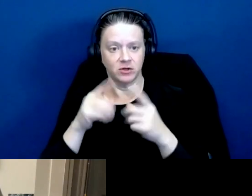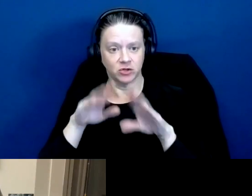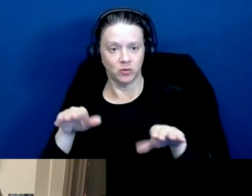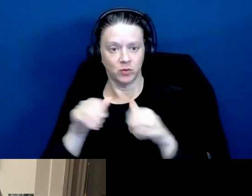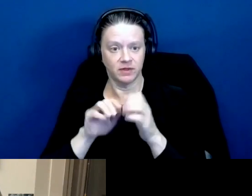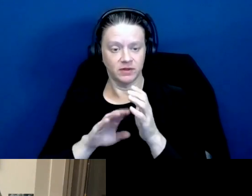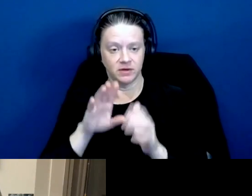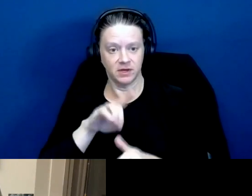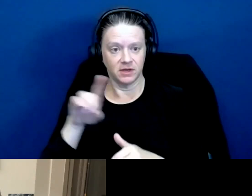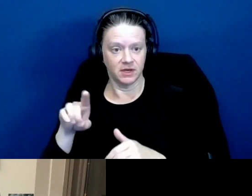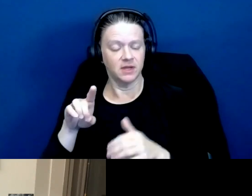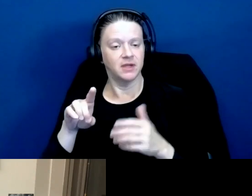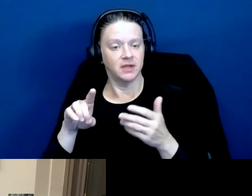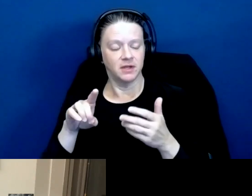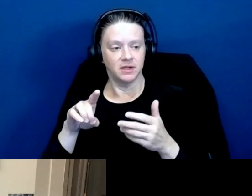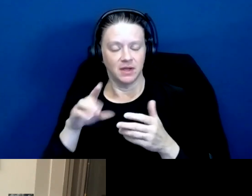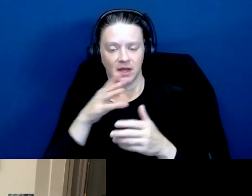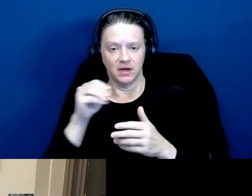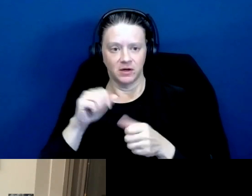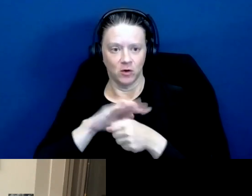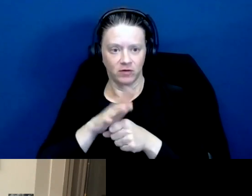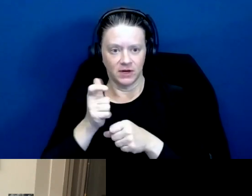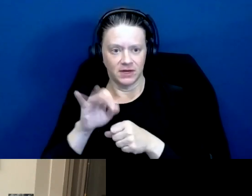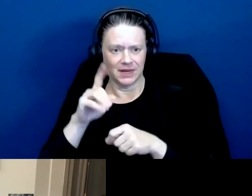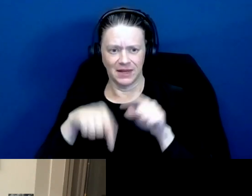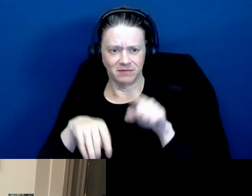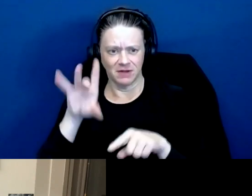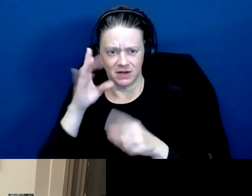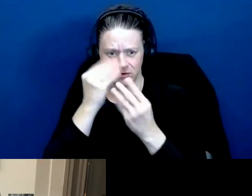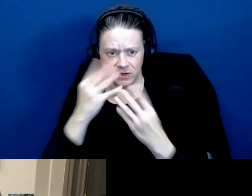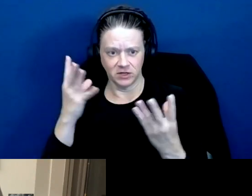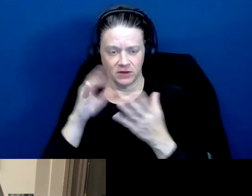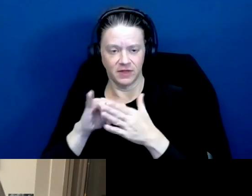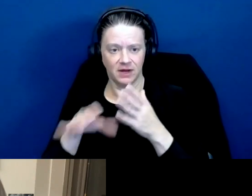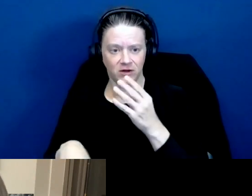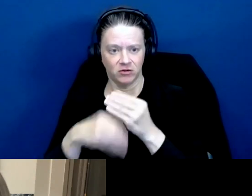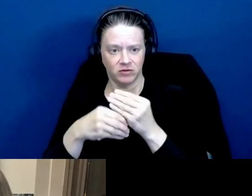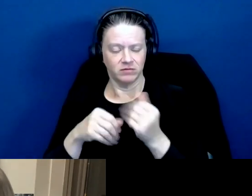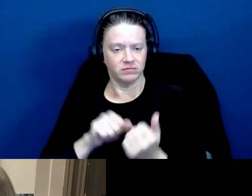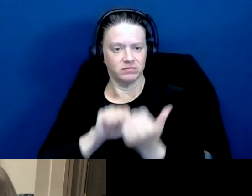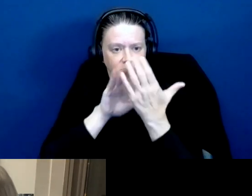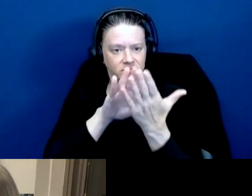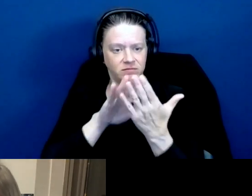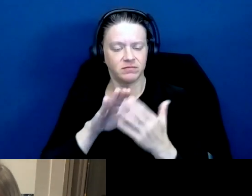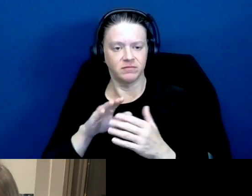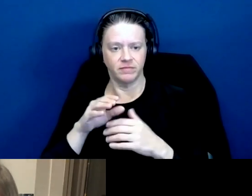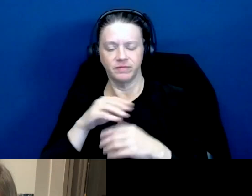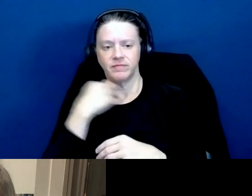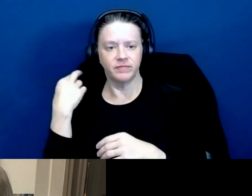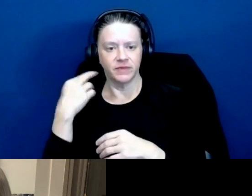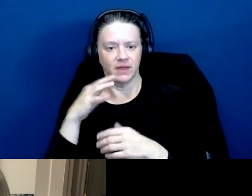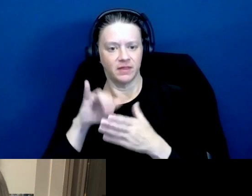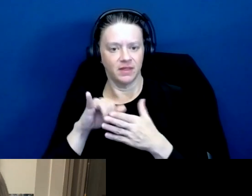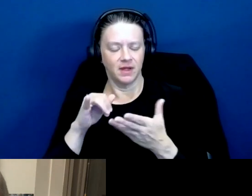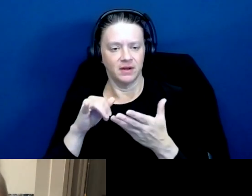specific information that the doctor's referring to that addresses additional health risk and illness that presents children with